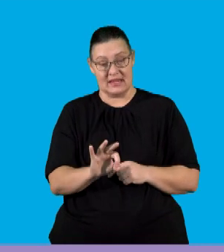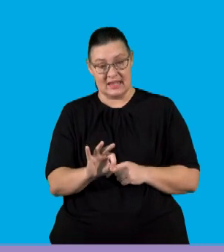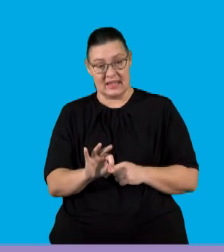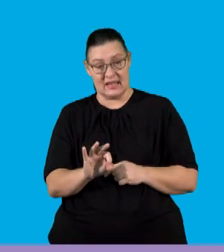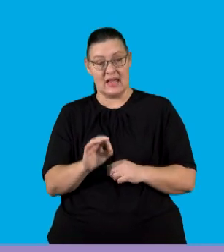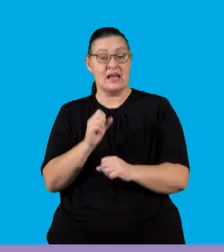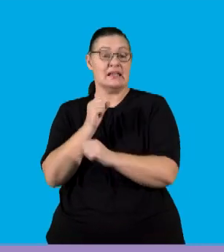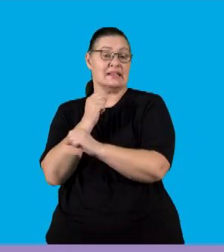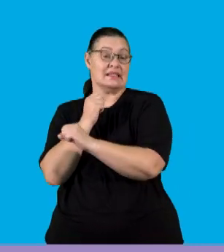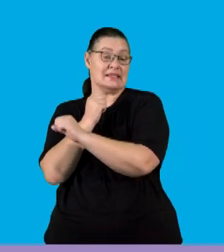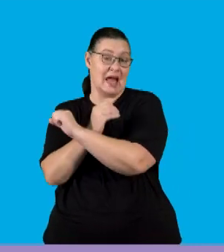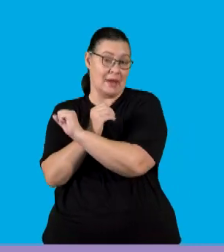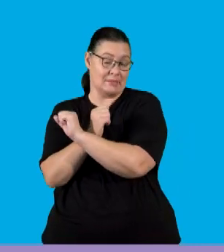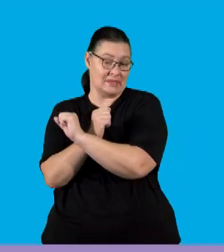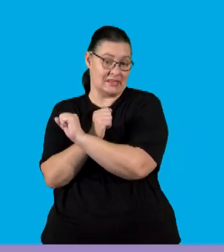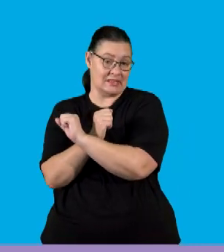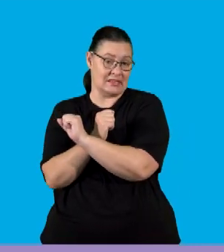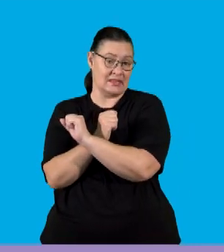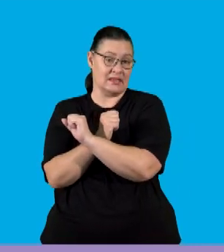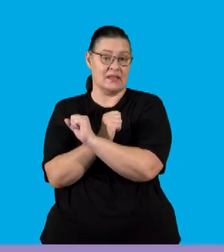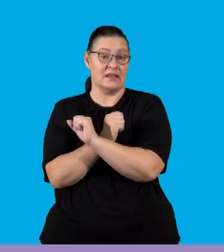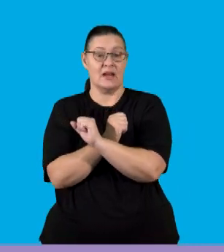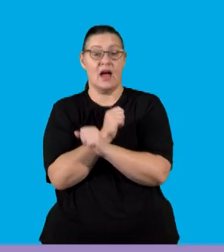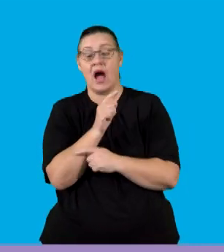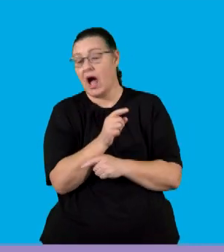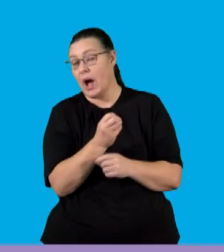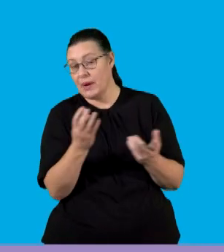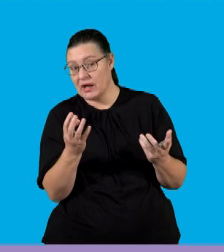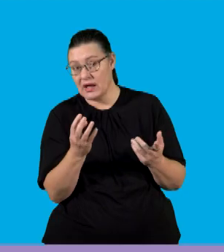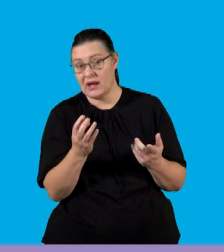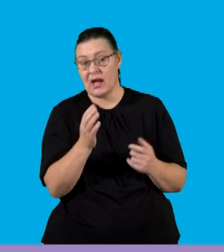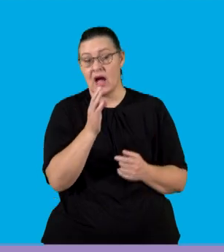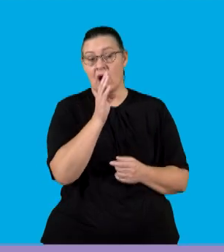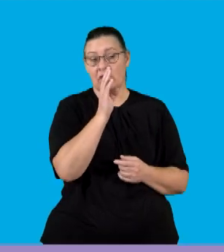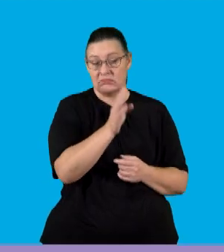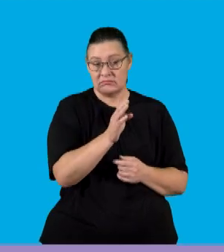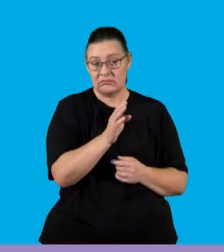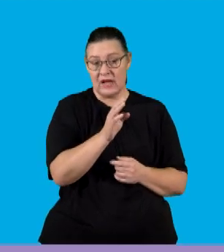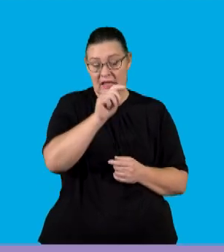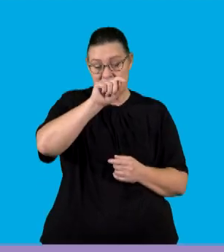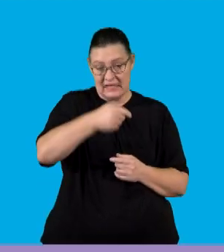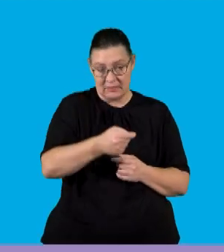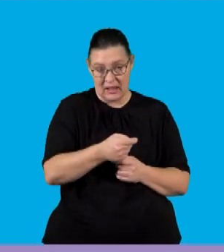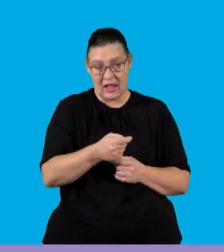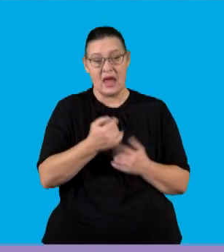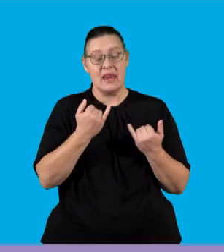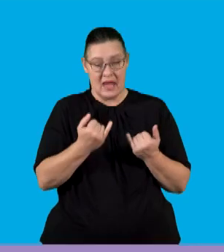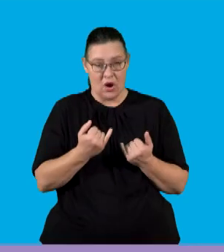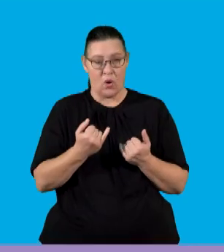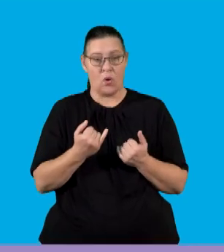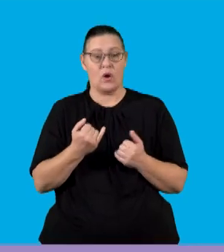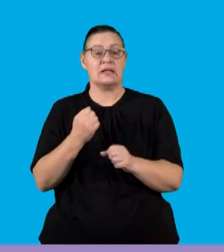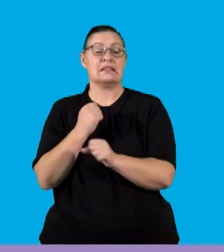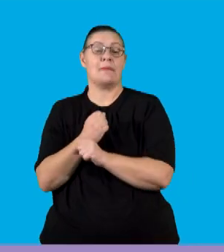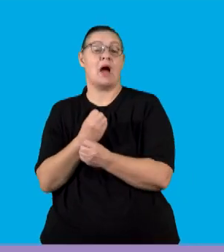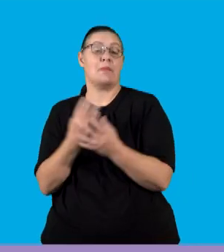8,13. Now, according to our another point, it needs to be now that decimal that we chose, and we are going to multiply it by a power